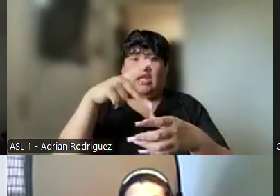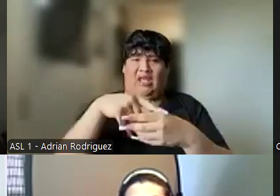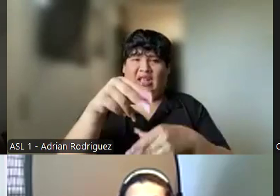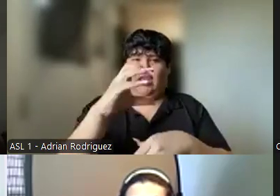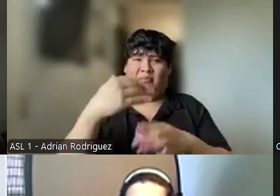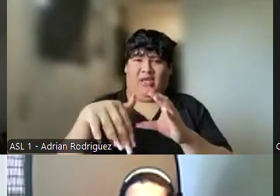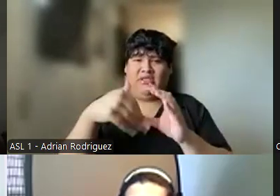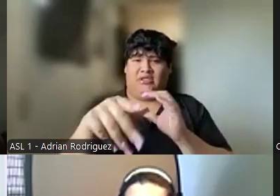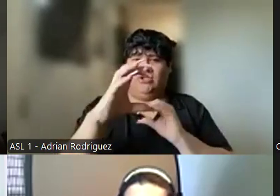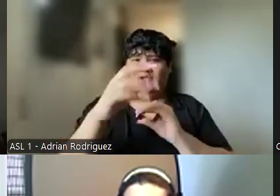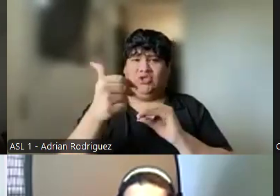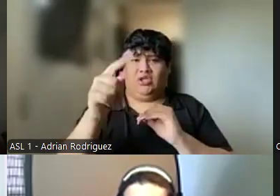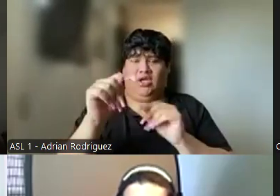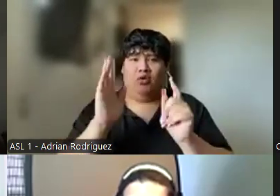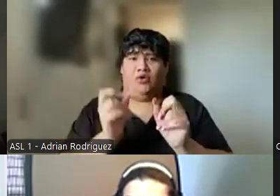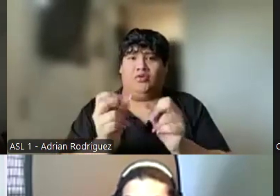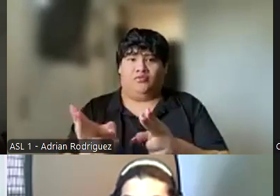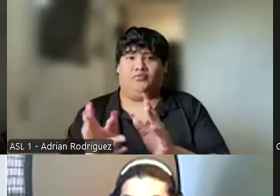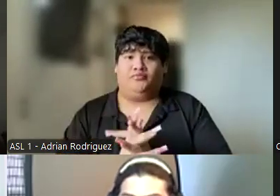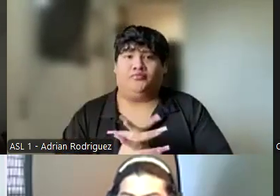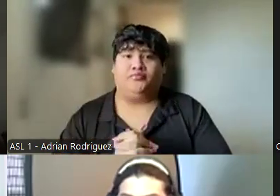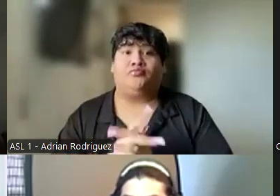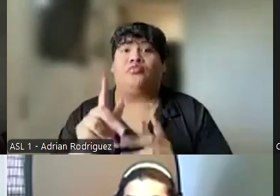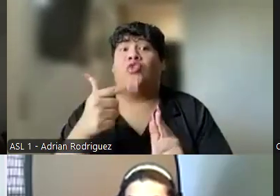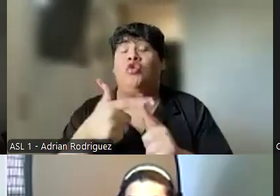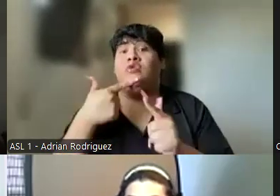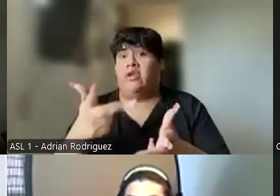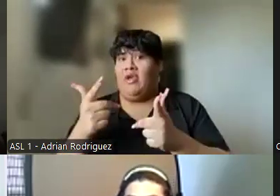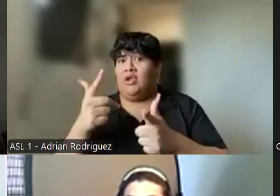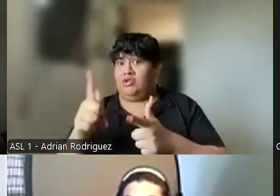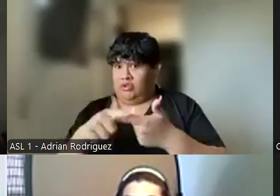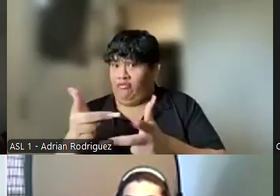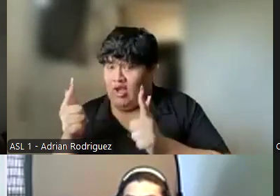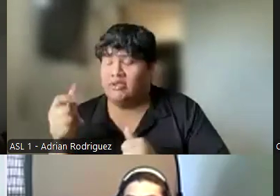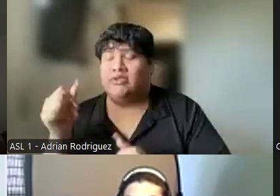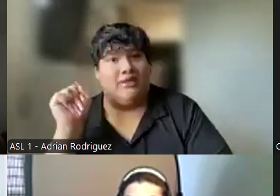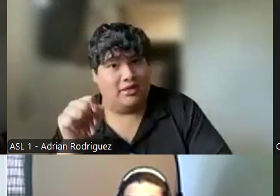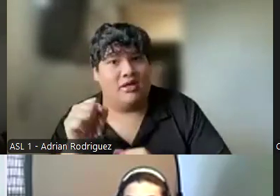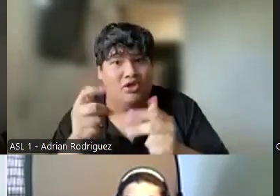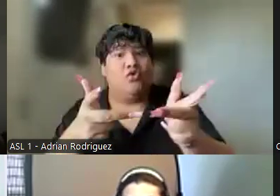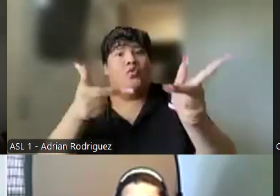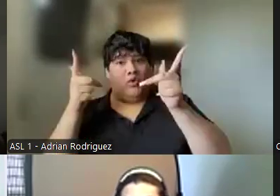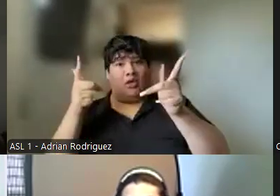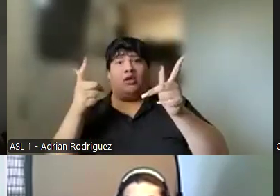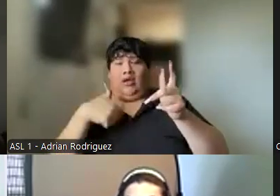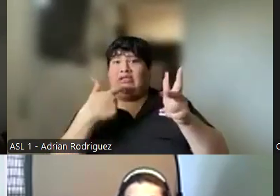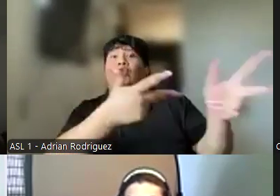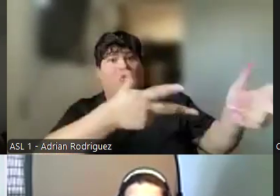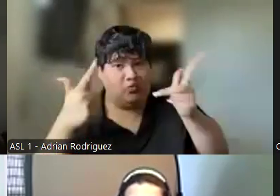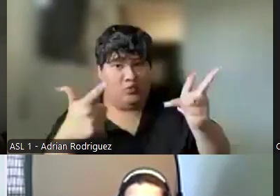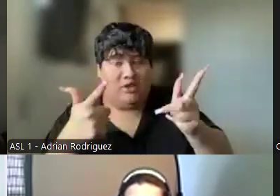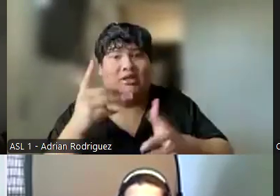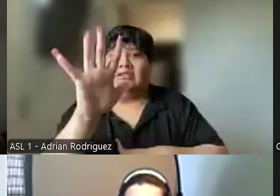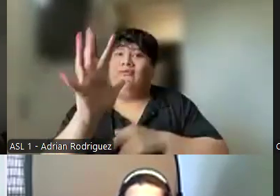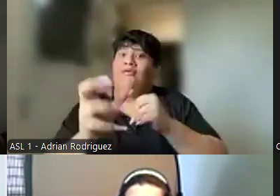what the time frame is? When you say quick, you mean quick? yes. So it is a 5-year program. The Rural